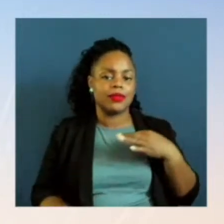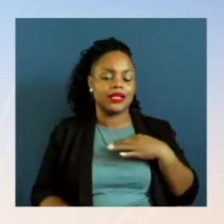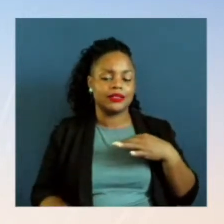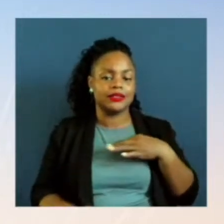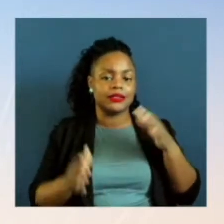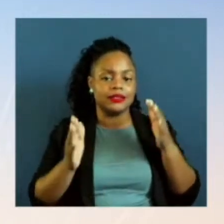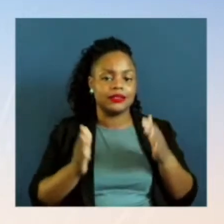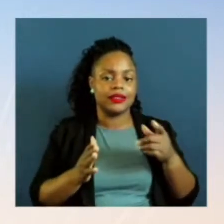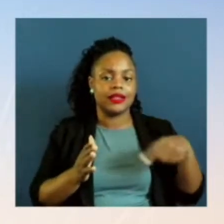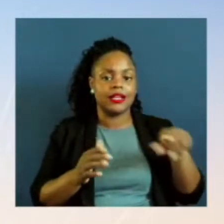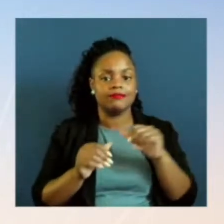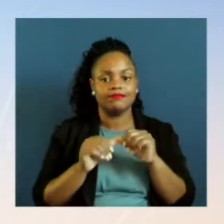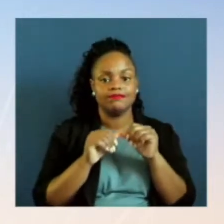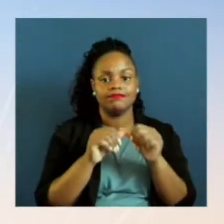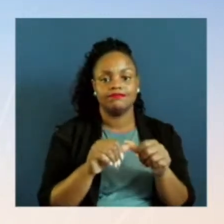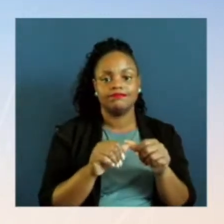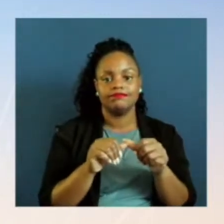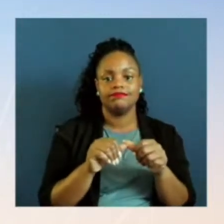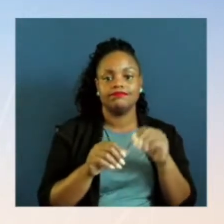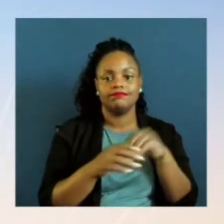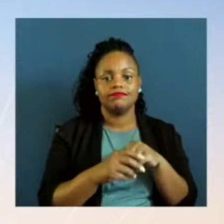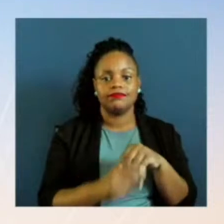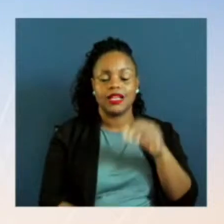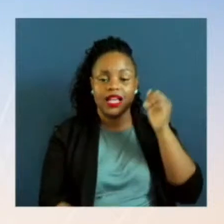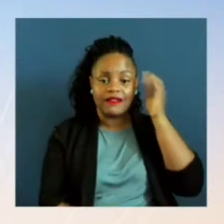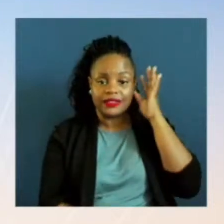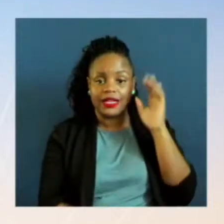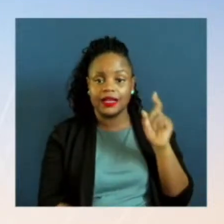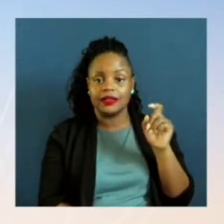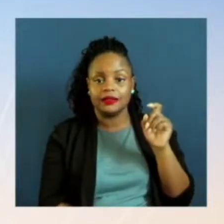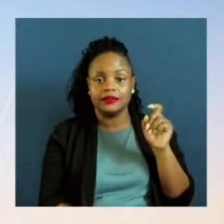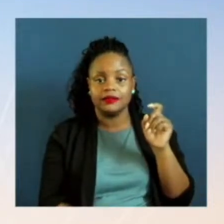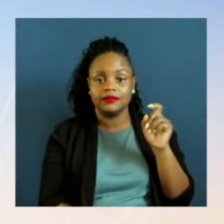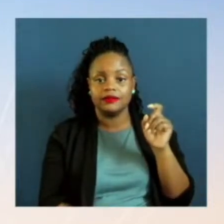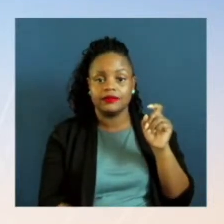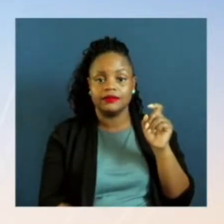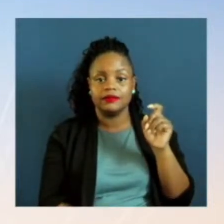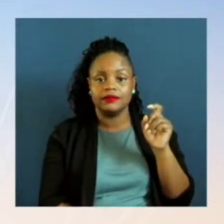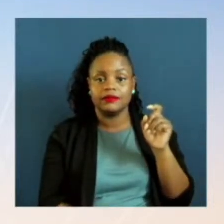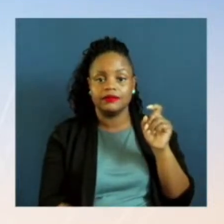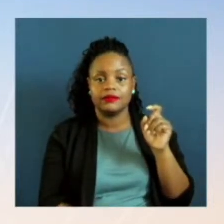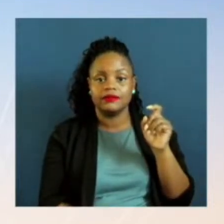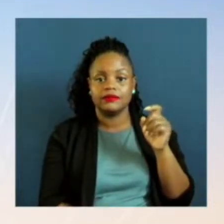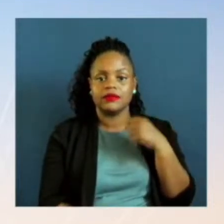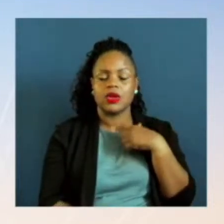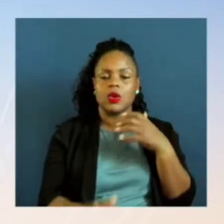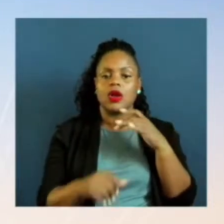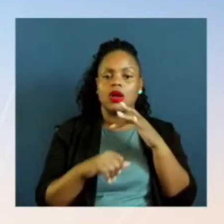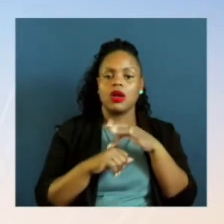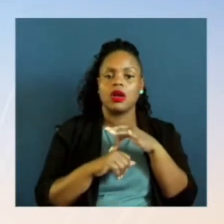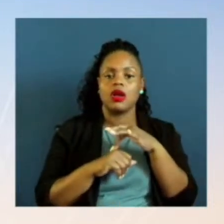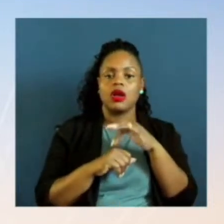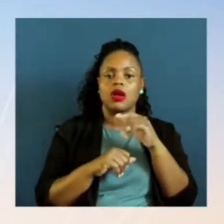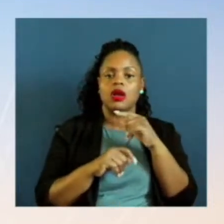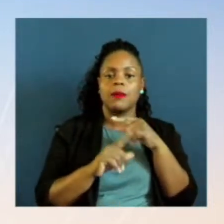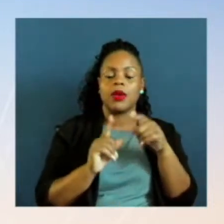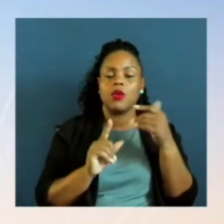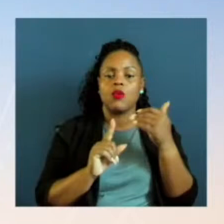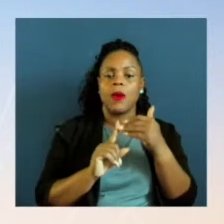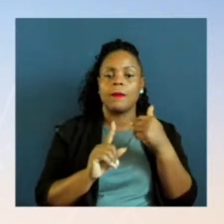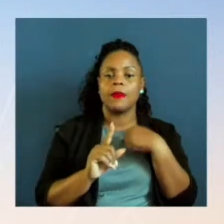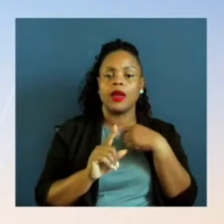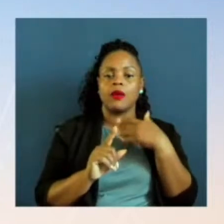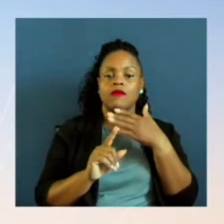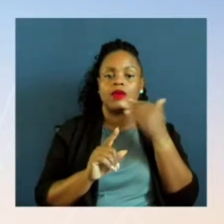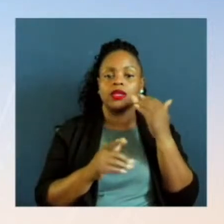well, let me give you first, and I'll get to your question, but it reminds me I wanted to give you guys an update on one piece that was asked yesterday, which is how many